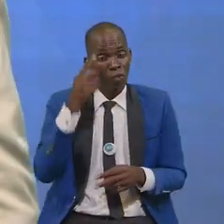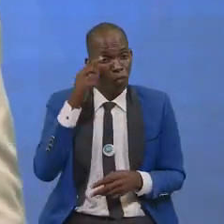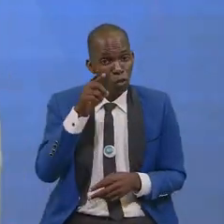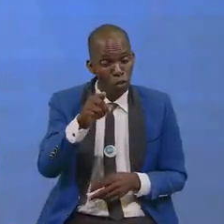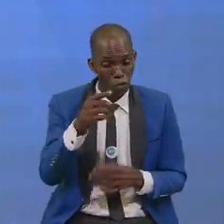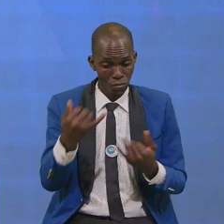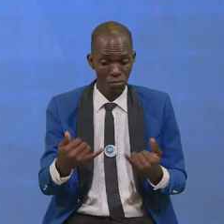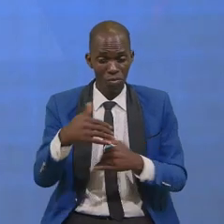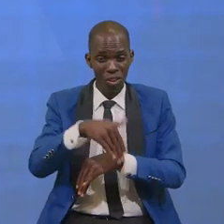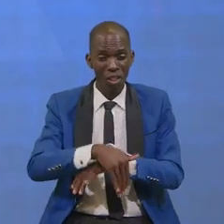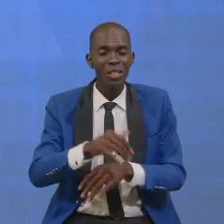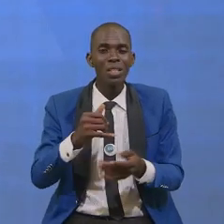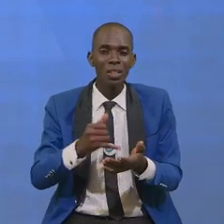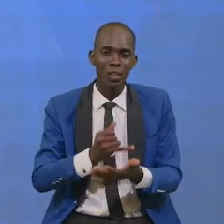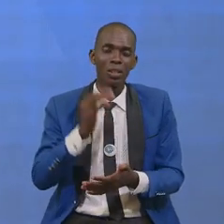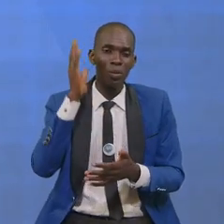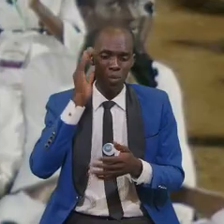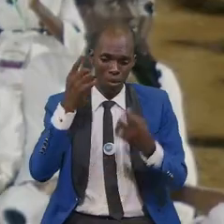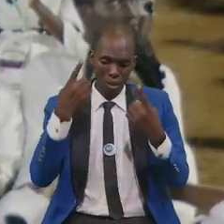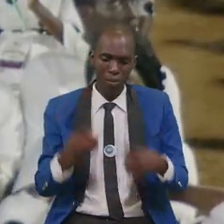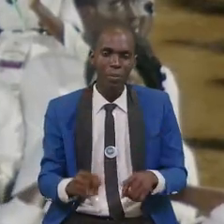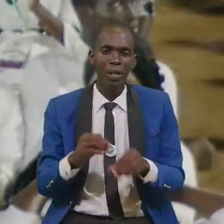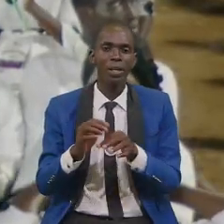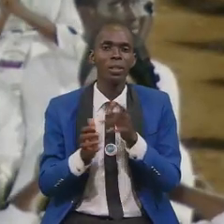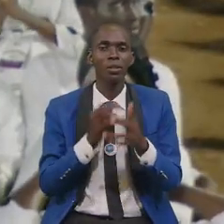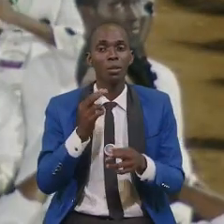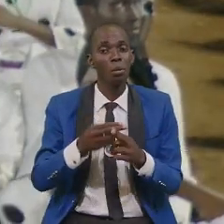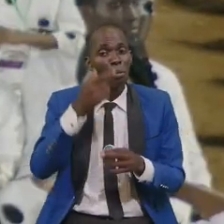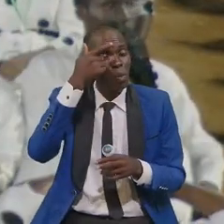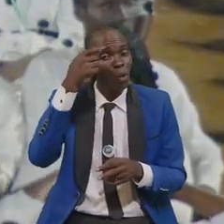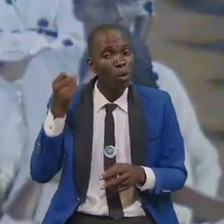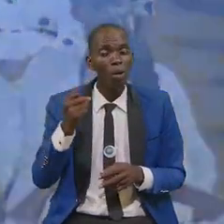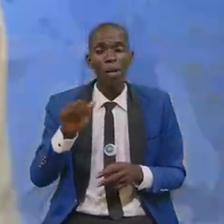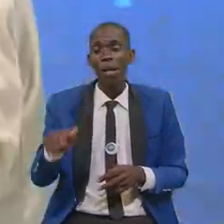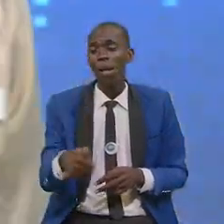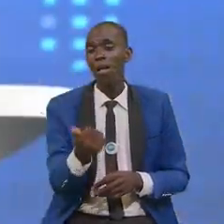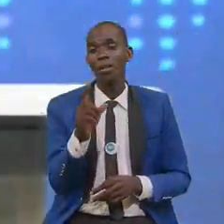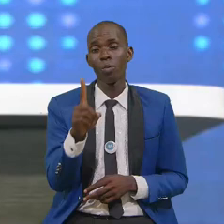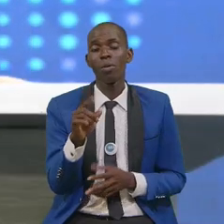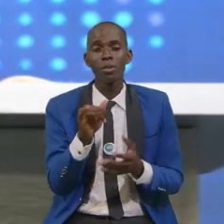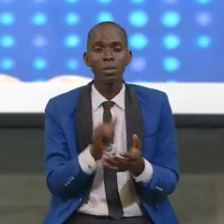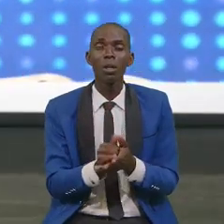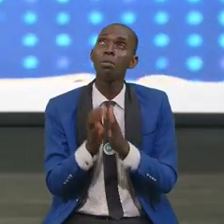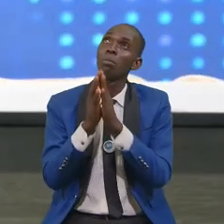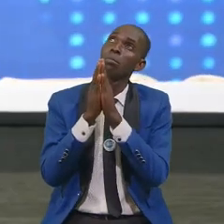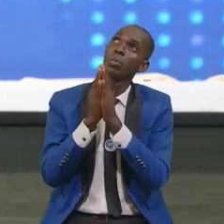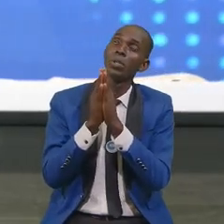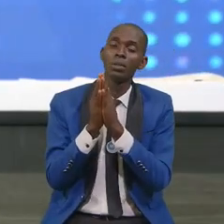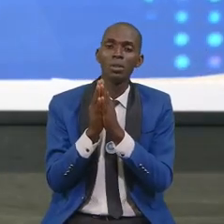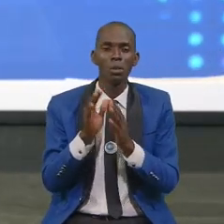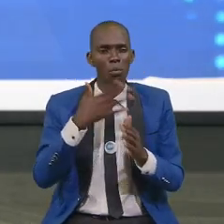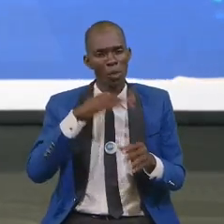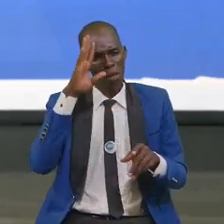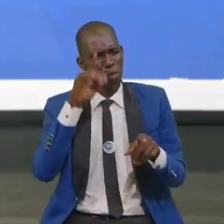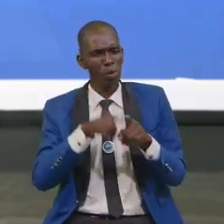tonight, it will happen. Because whosoever shall call, my brother there, my sister there,